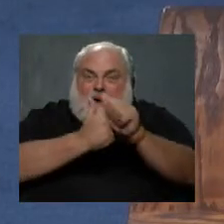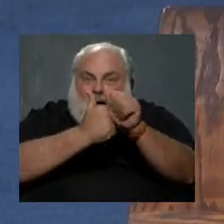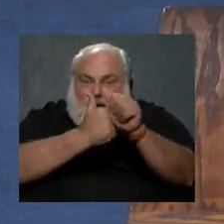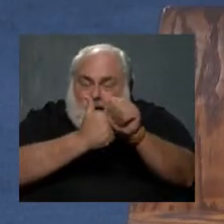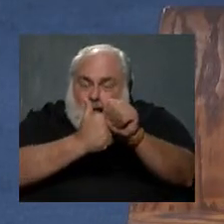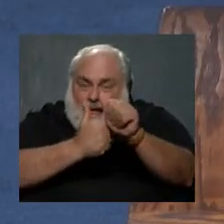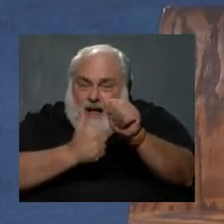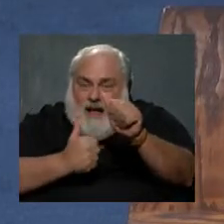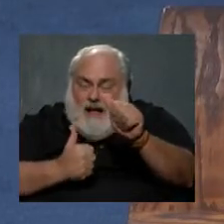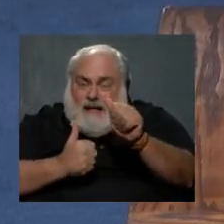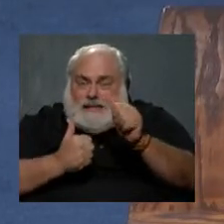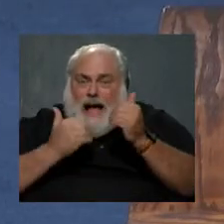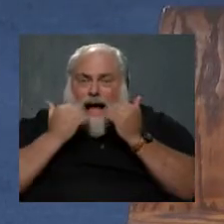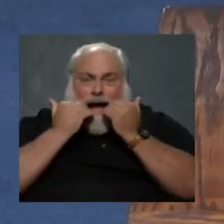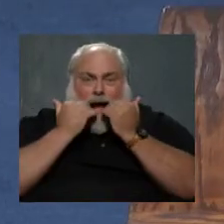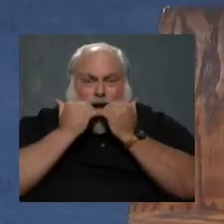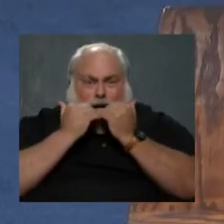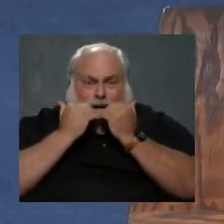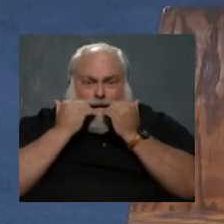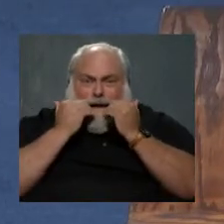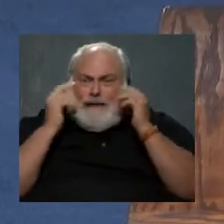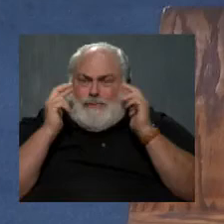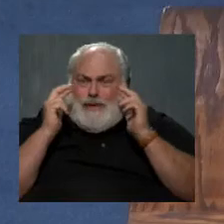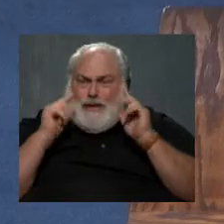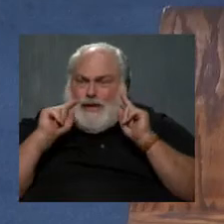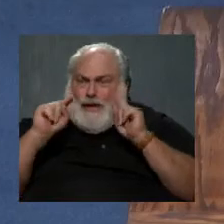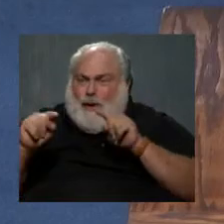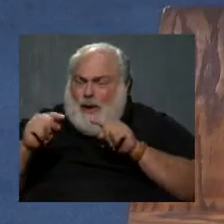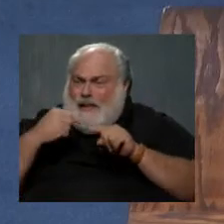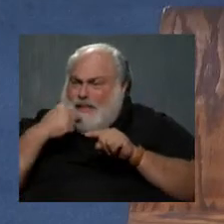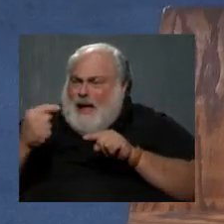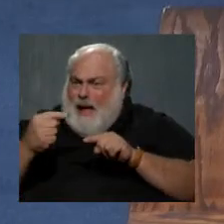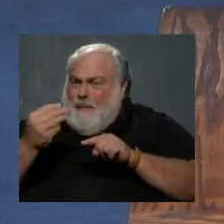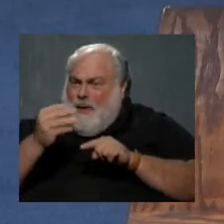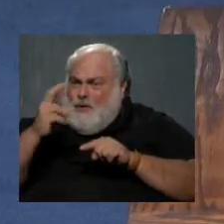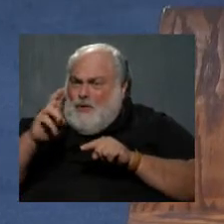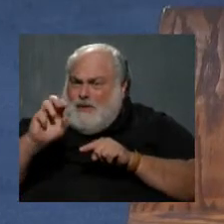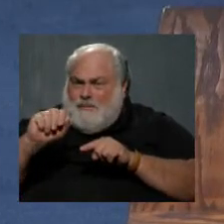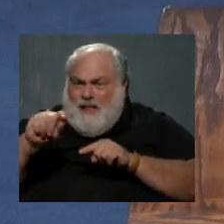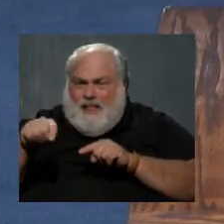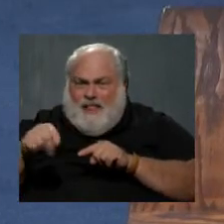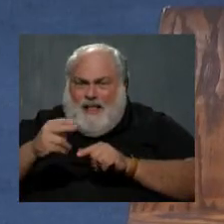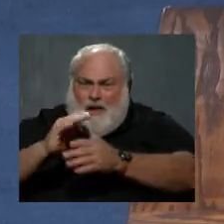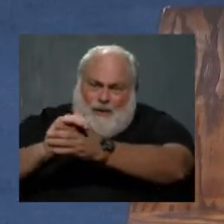It was very nerve-wracking. I was ready to go tell Mr. Smith, congratulations.